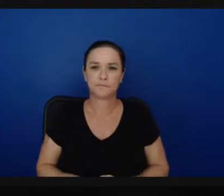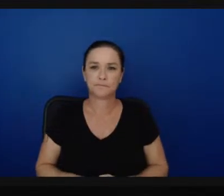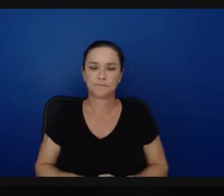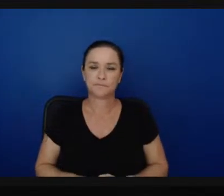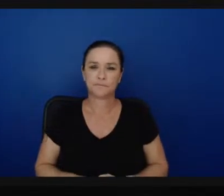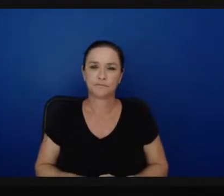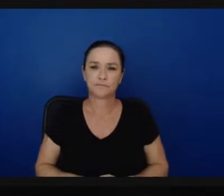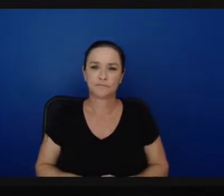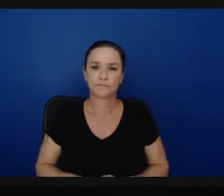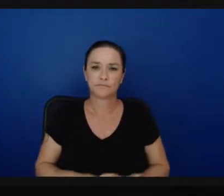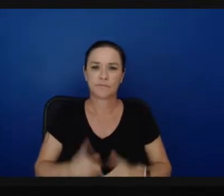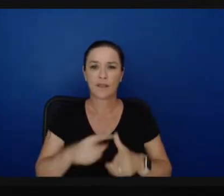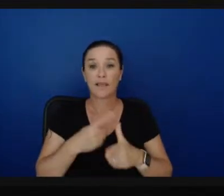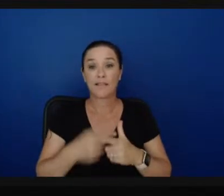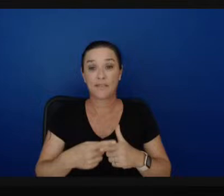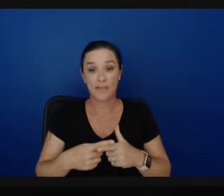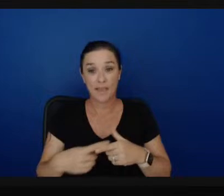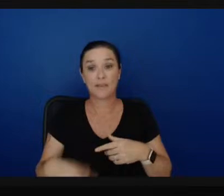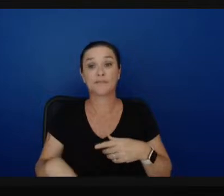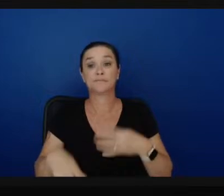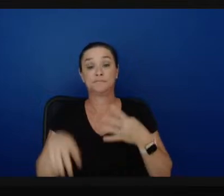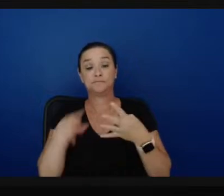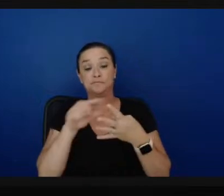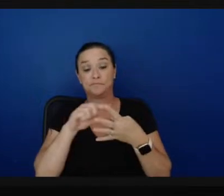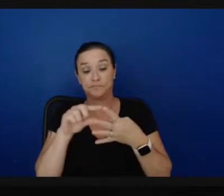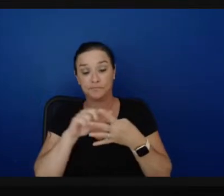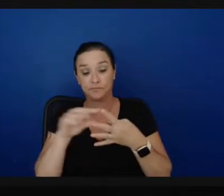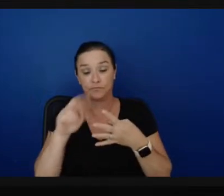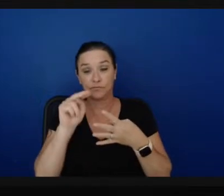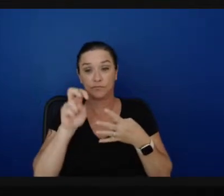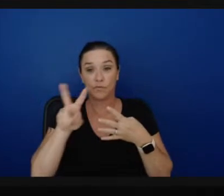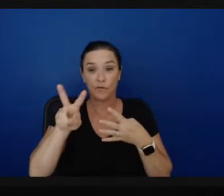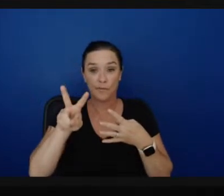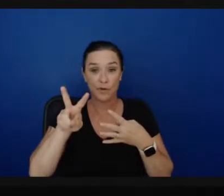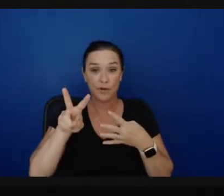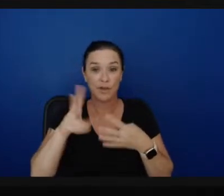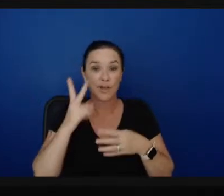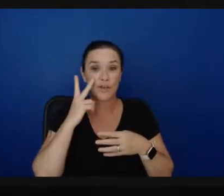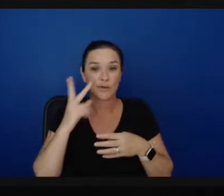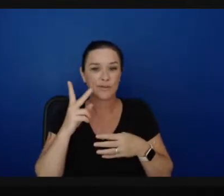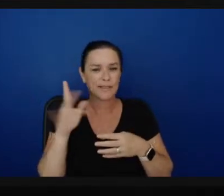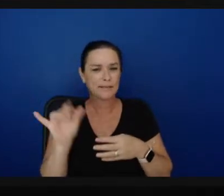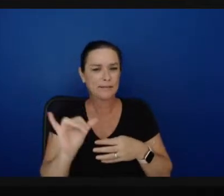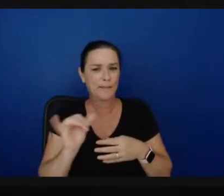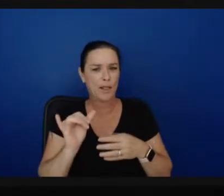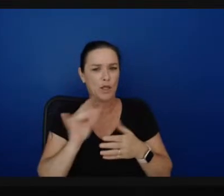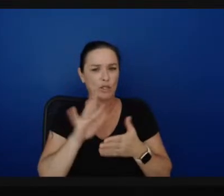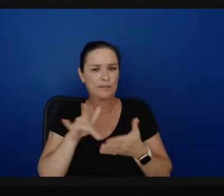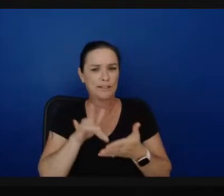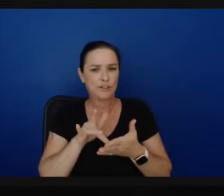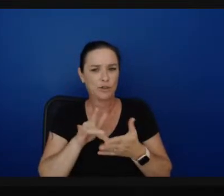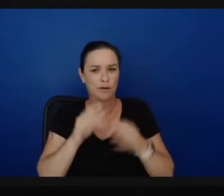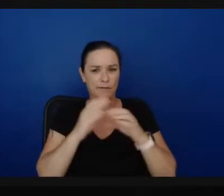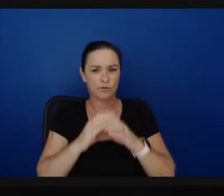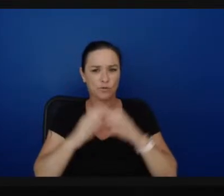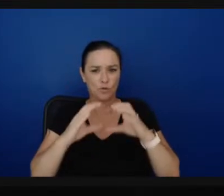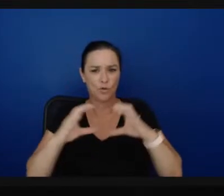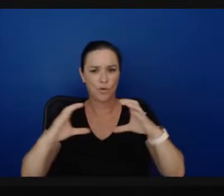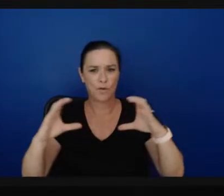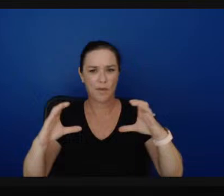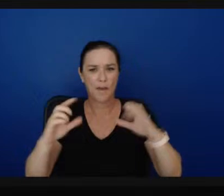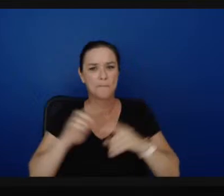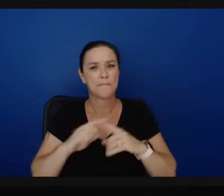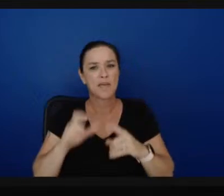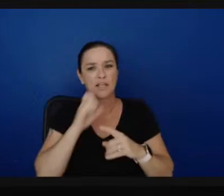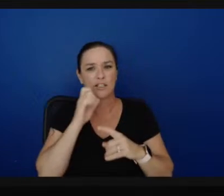Then the first 2 weeks of November, you see similar center of the bullseye, but not quite